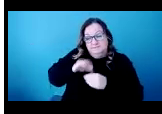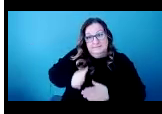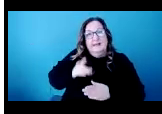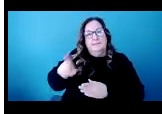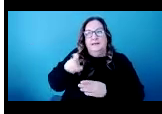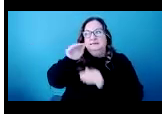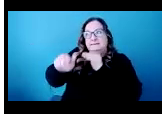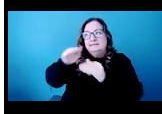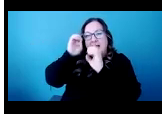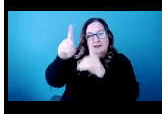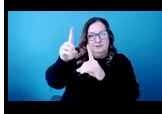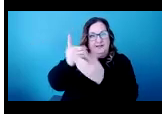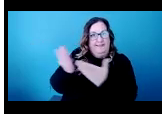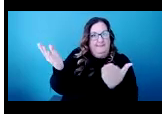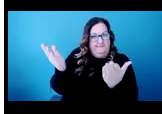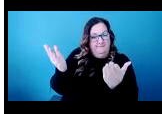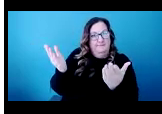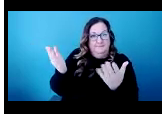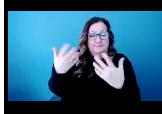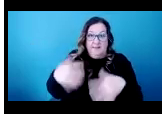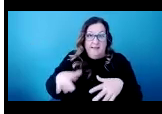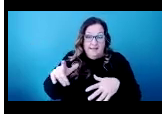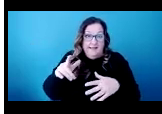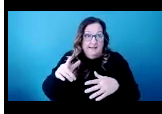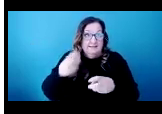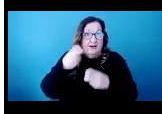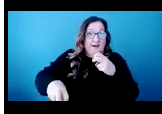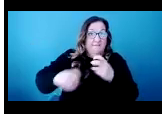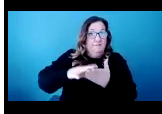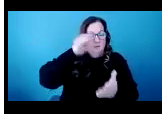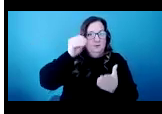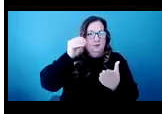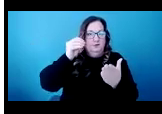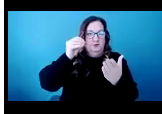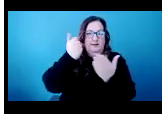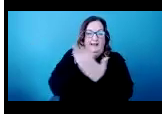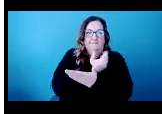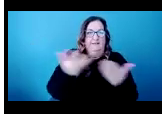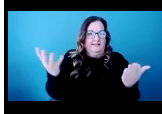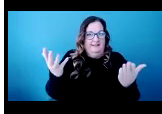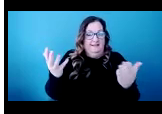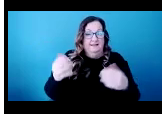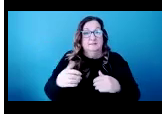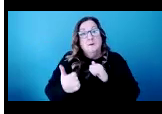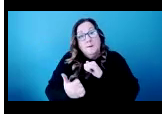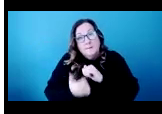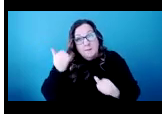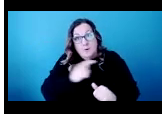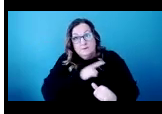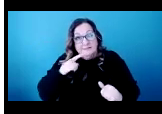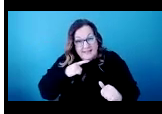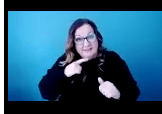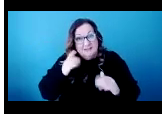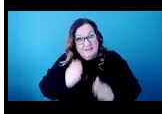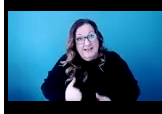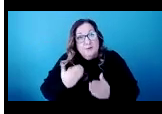learn. And it's a really steep learning curve. About 1 out of 5 legislators is new every election.